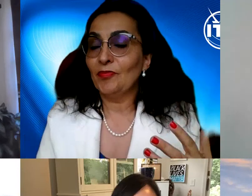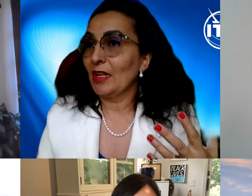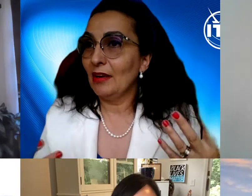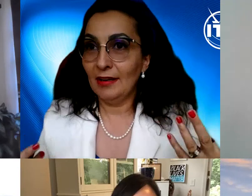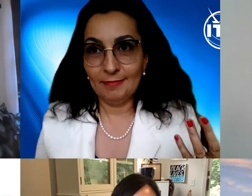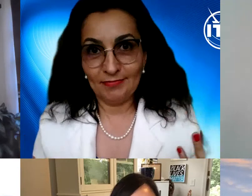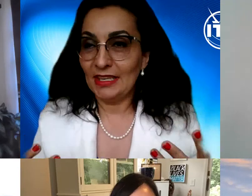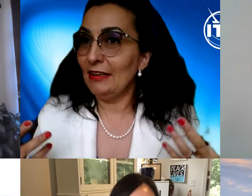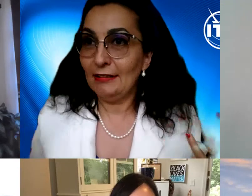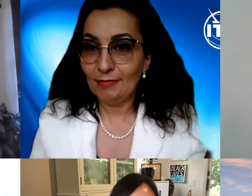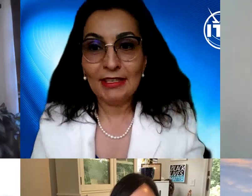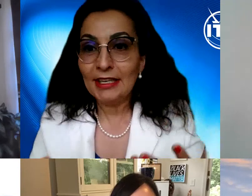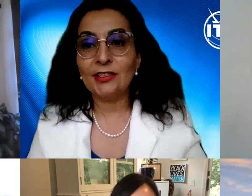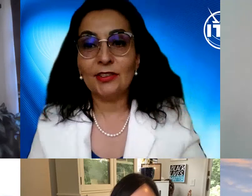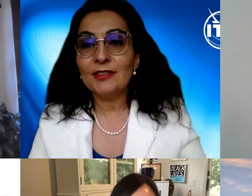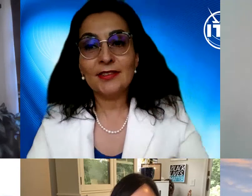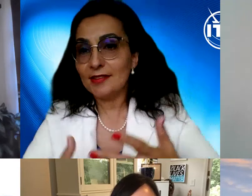listening